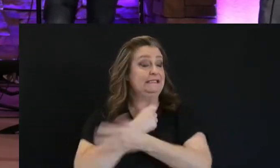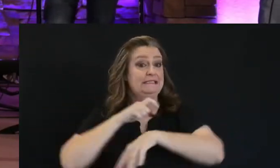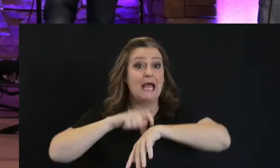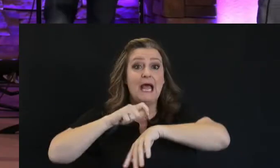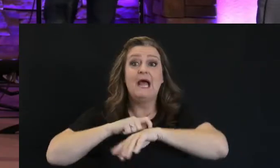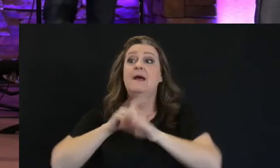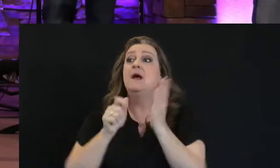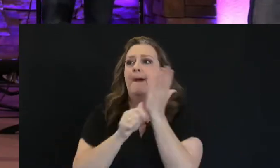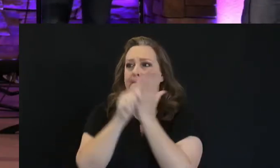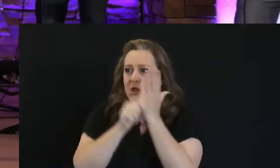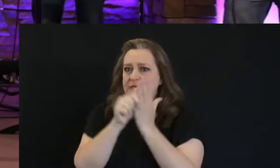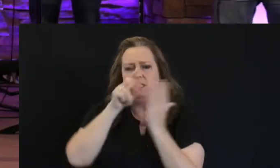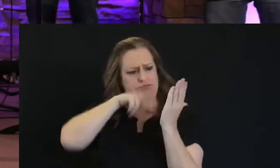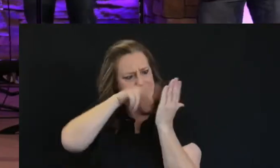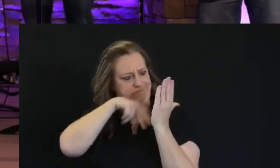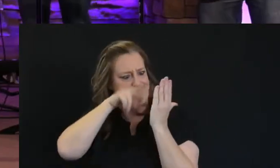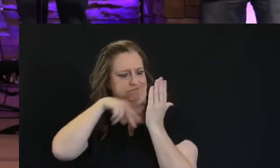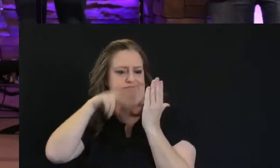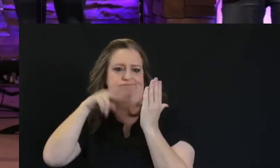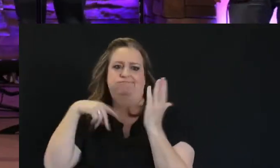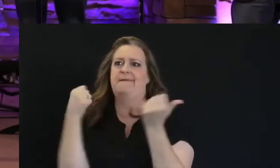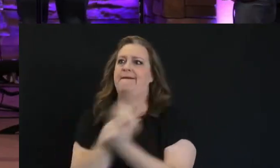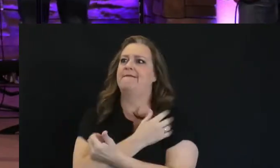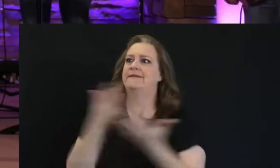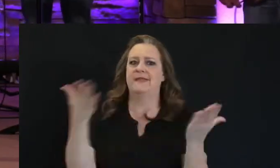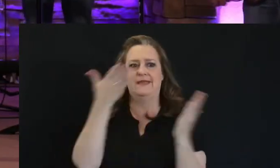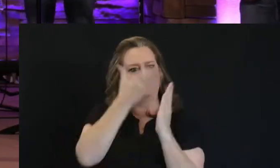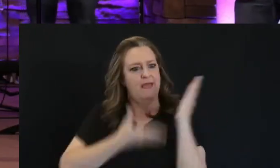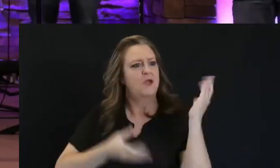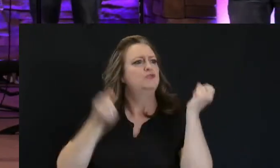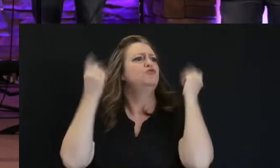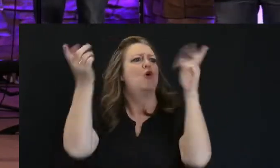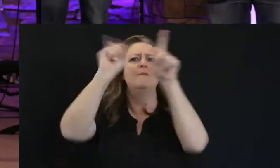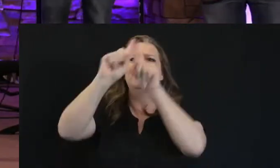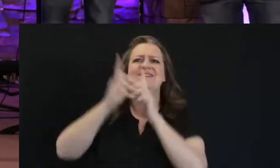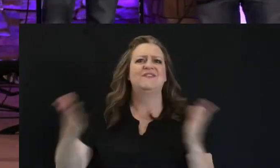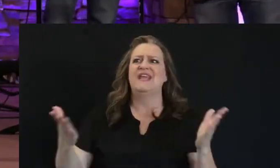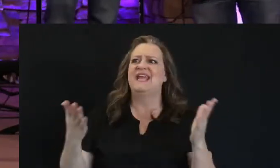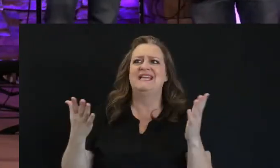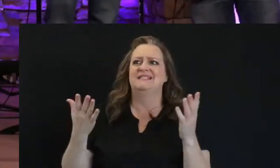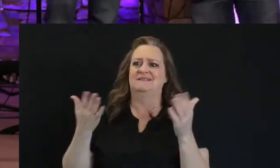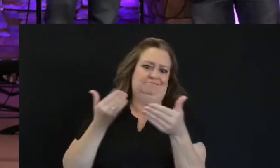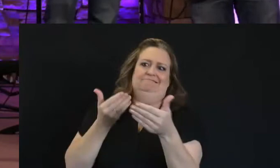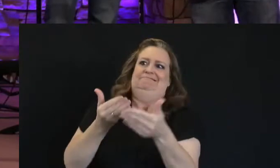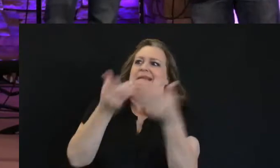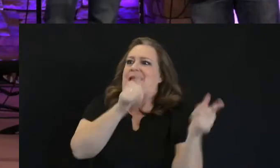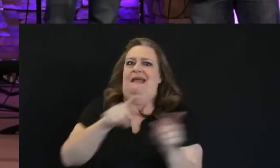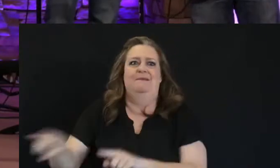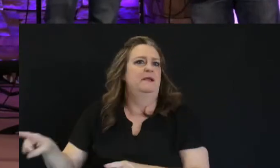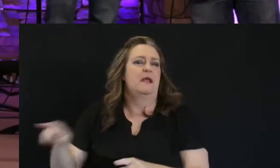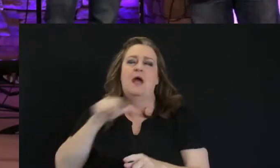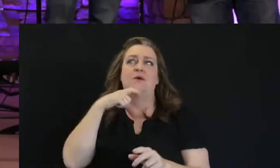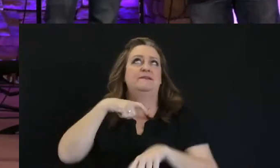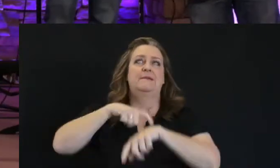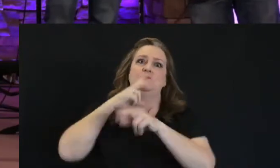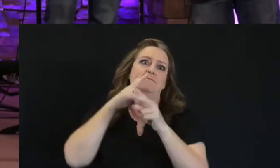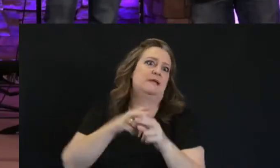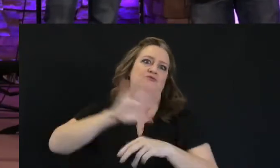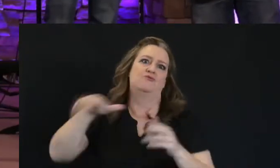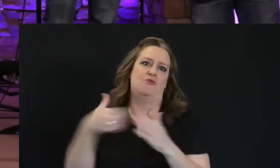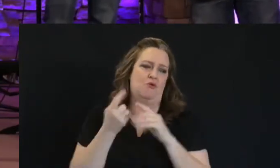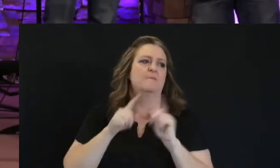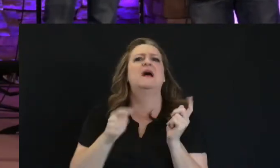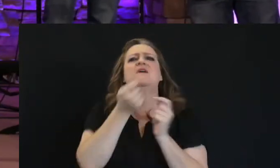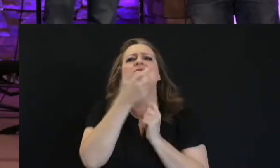encourage you, grab your bulletins, look over everything that we have in there. There's so many different things coming up. I don't have time to mention them all this morning, but there's just a couple that I want to